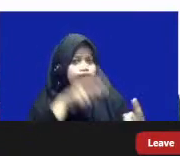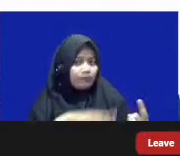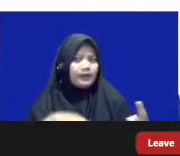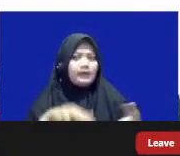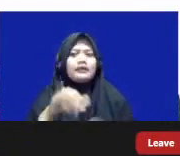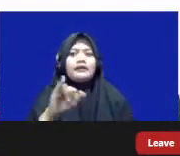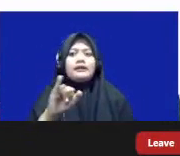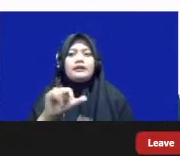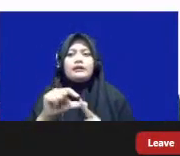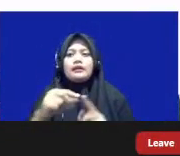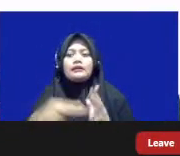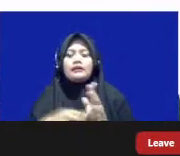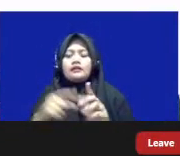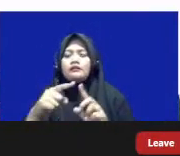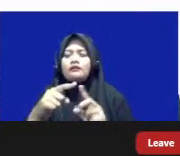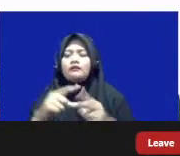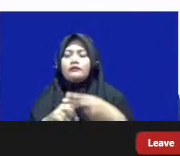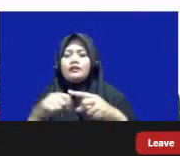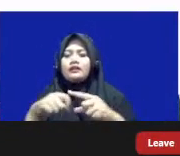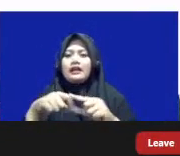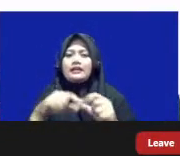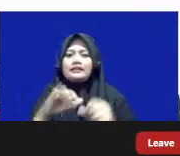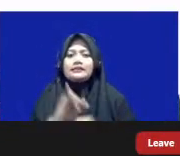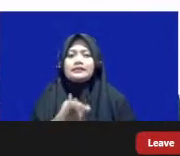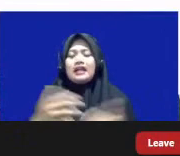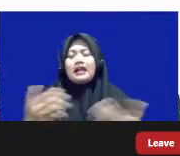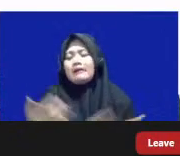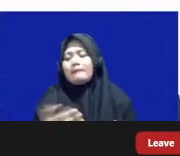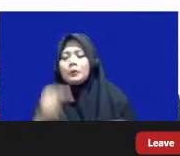also easy targeting and cash transfer